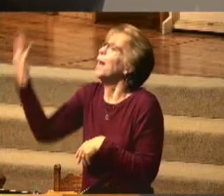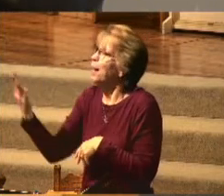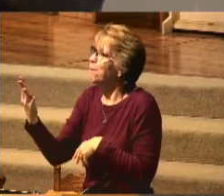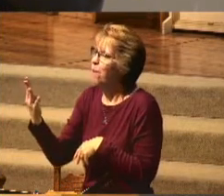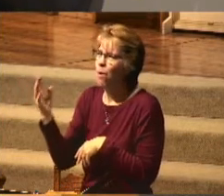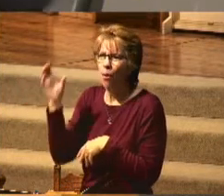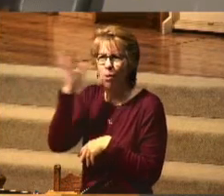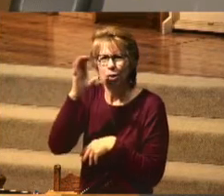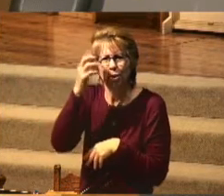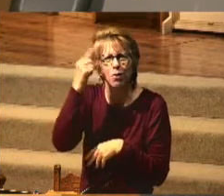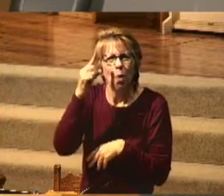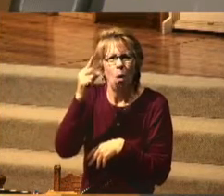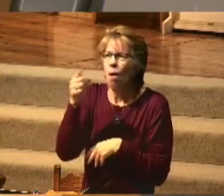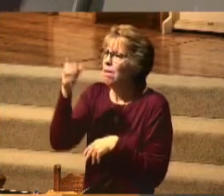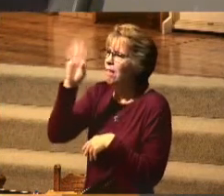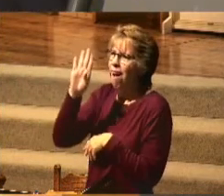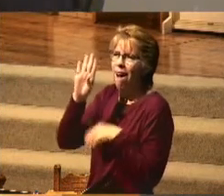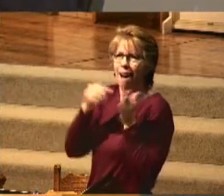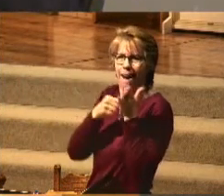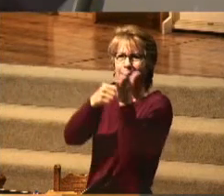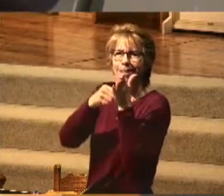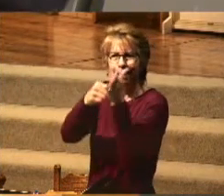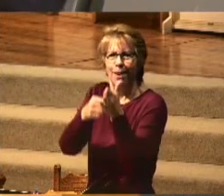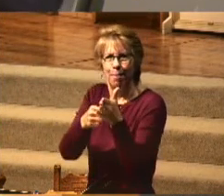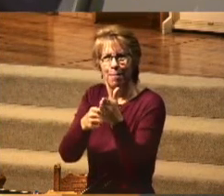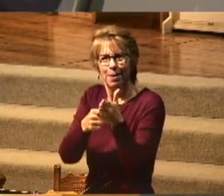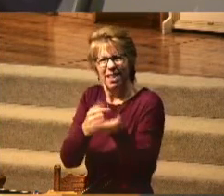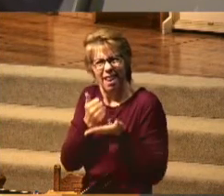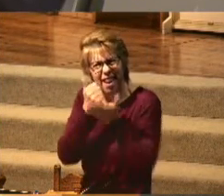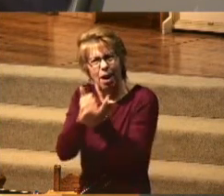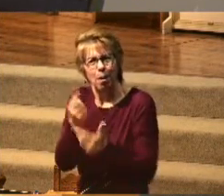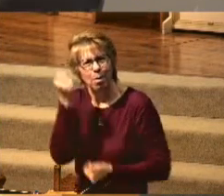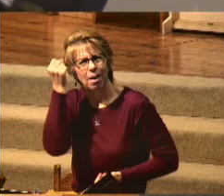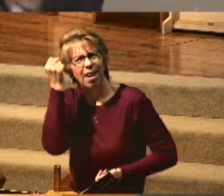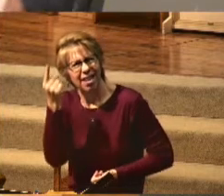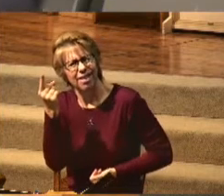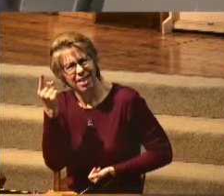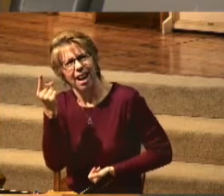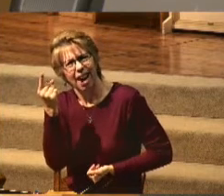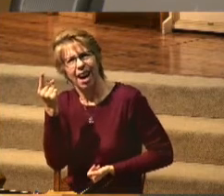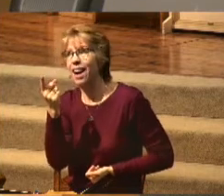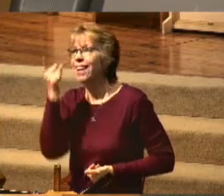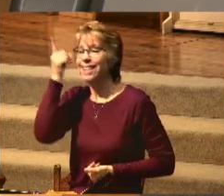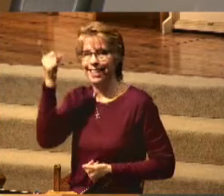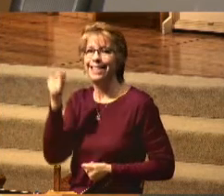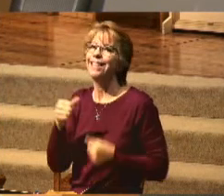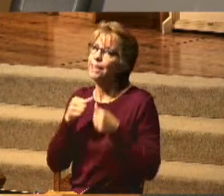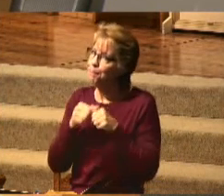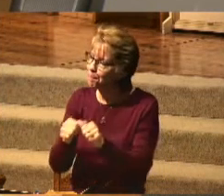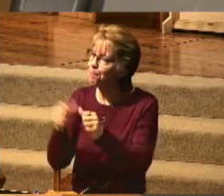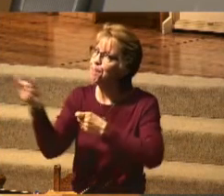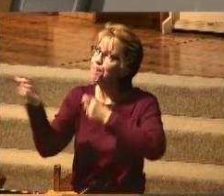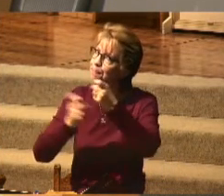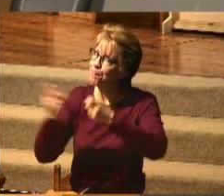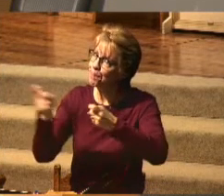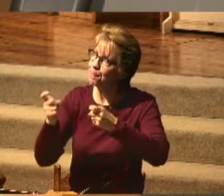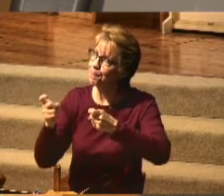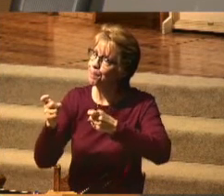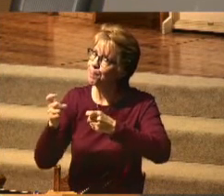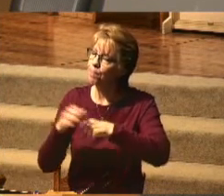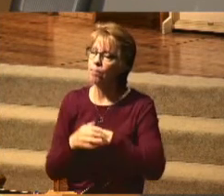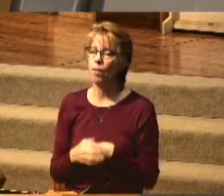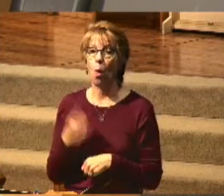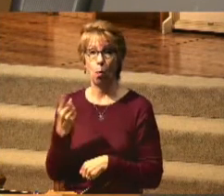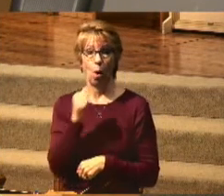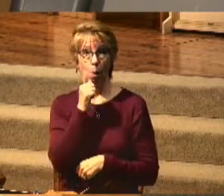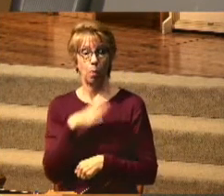God has put out there to help you understand that He's still in control. He's in charge. I had a lady call